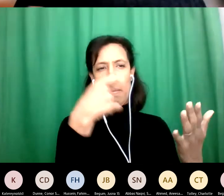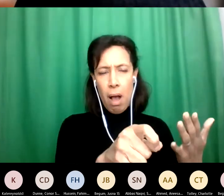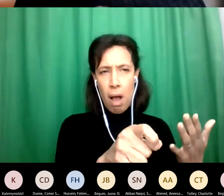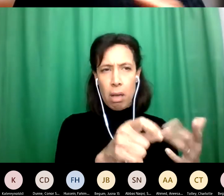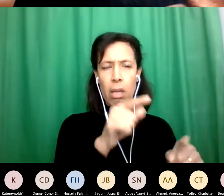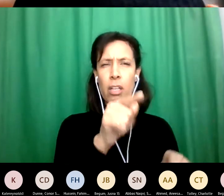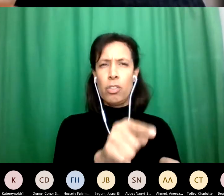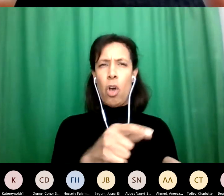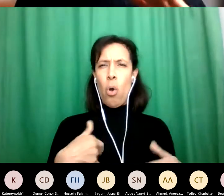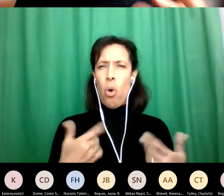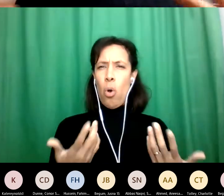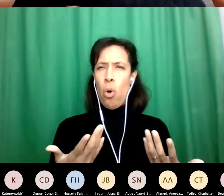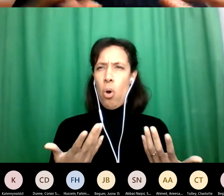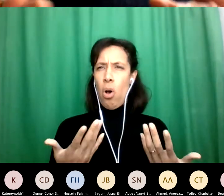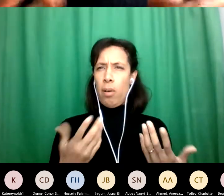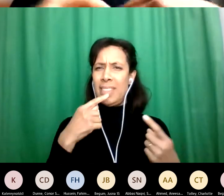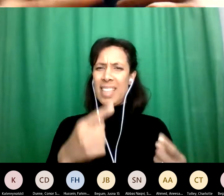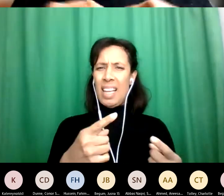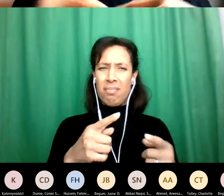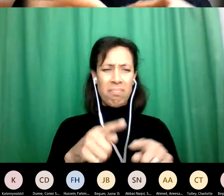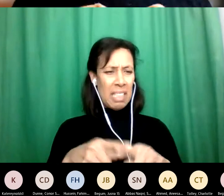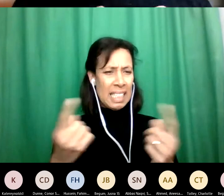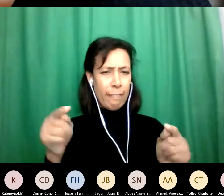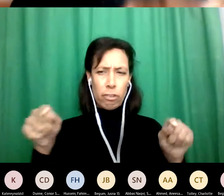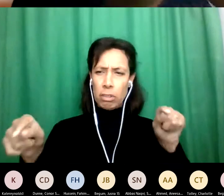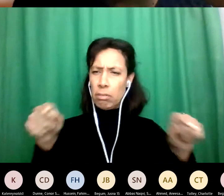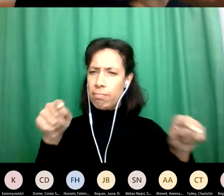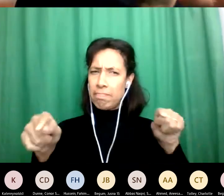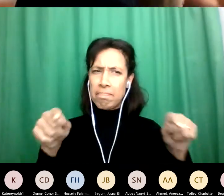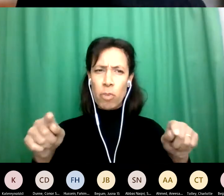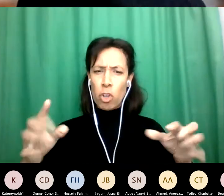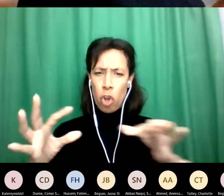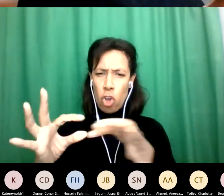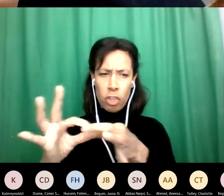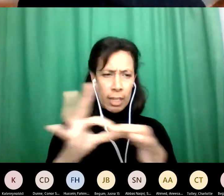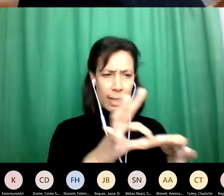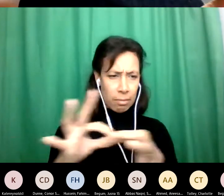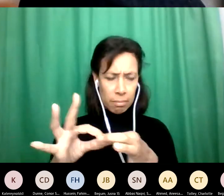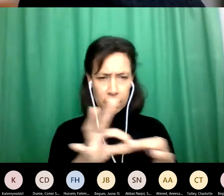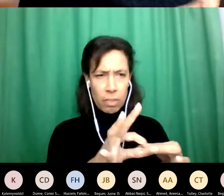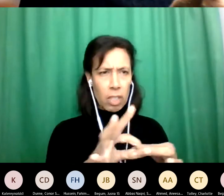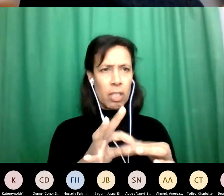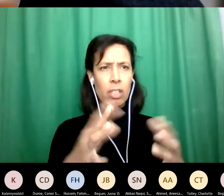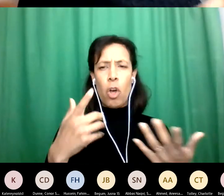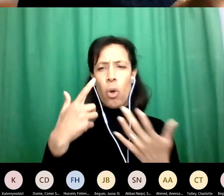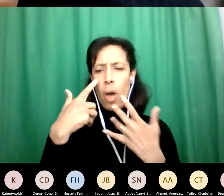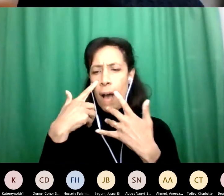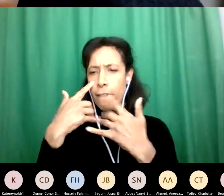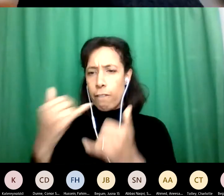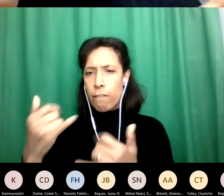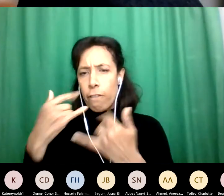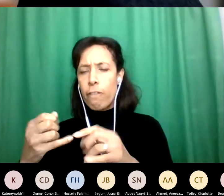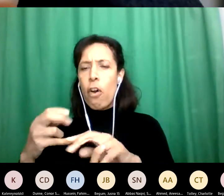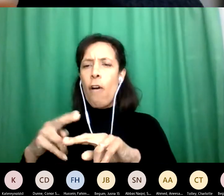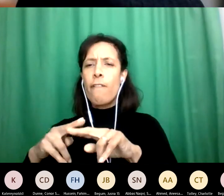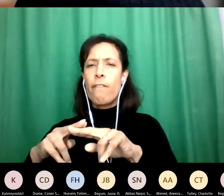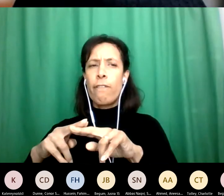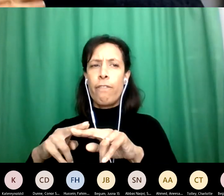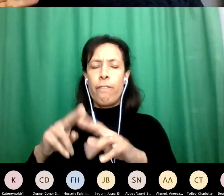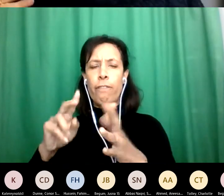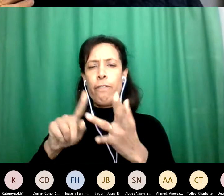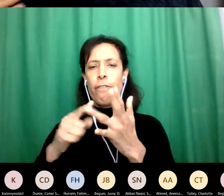are different. They are not connectable. You've got either formative assessment, which is what happens during the process of